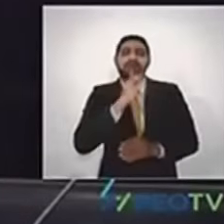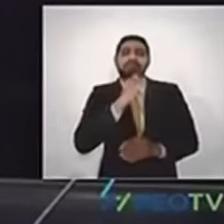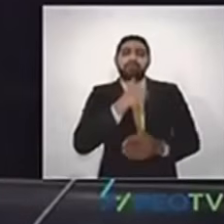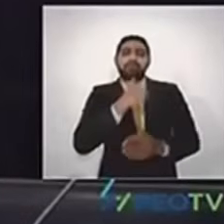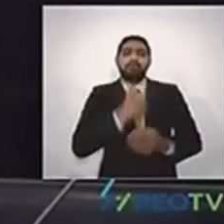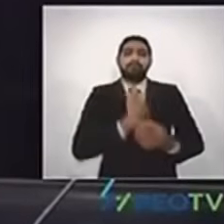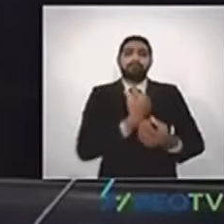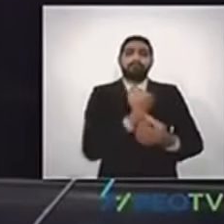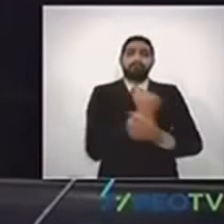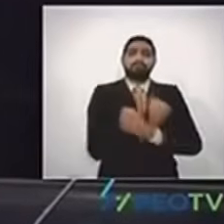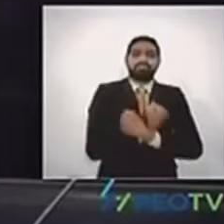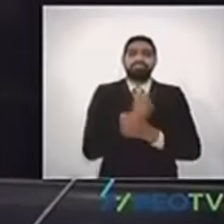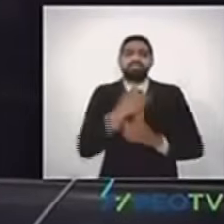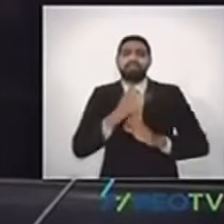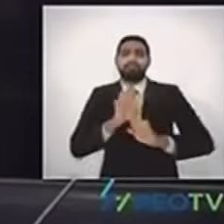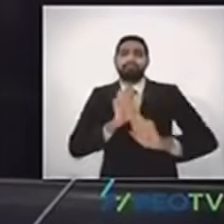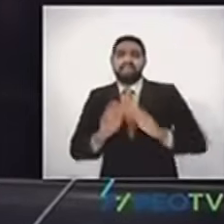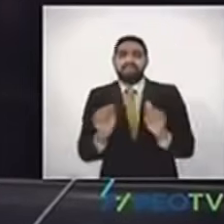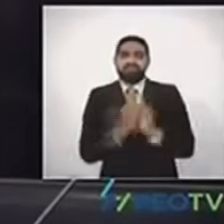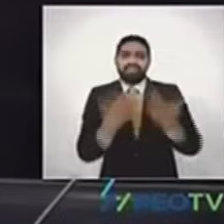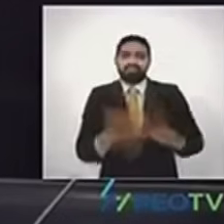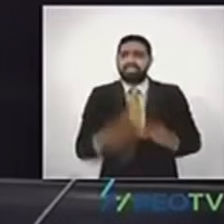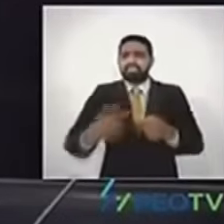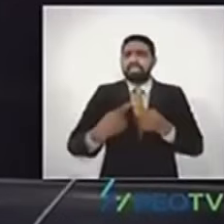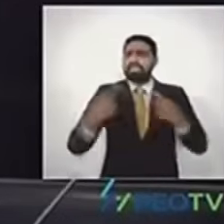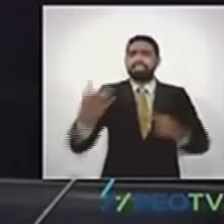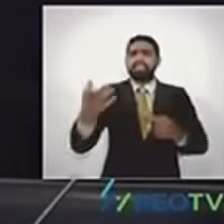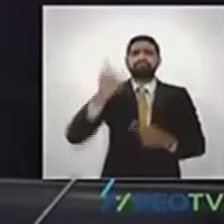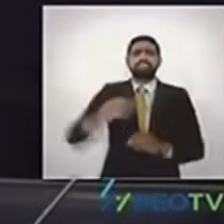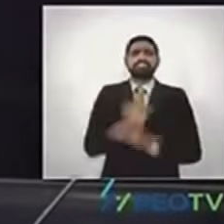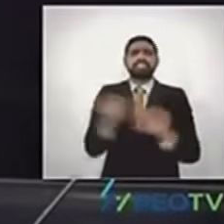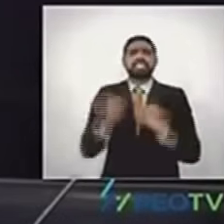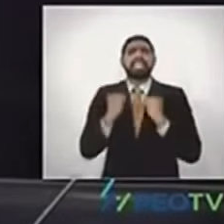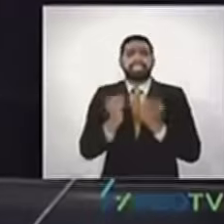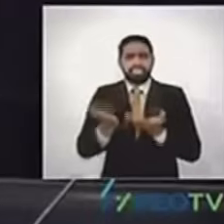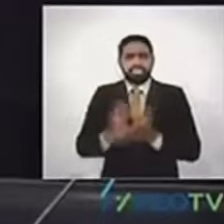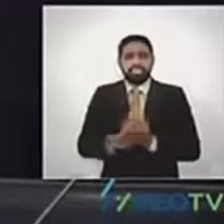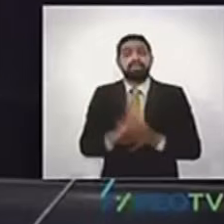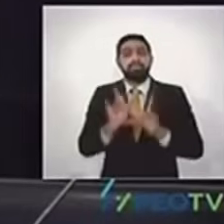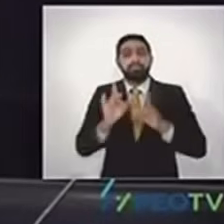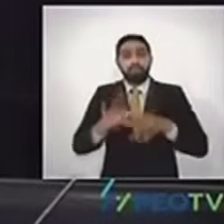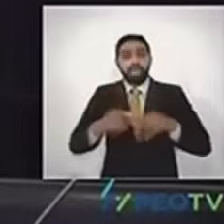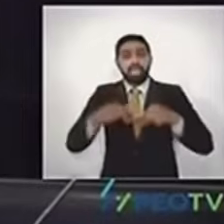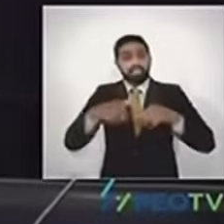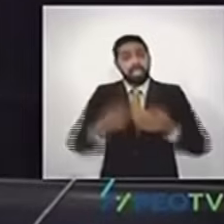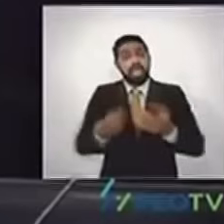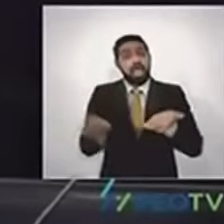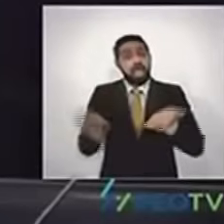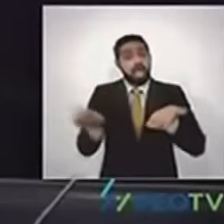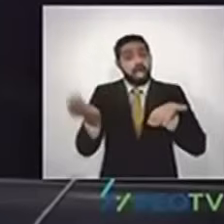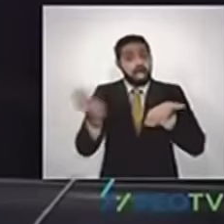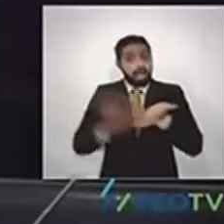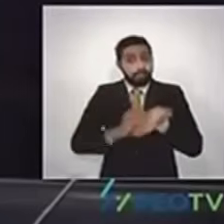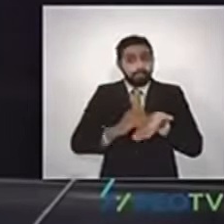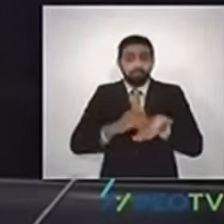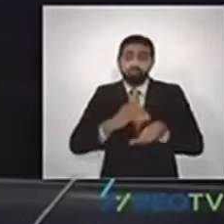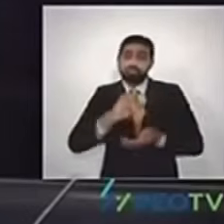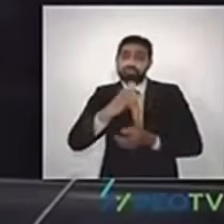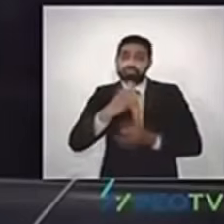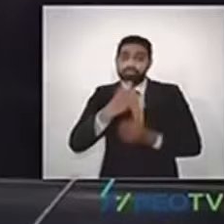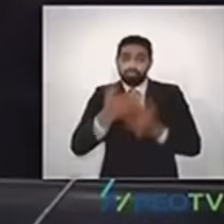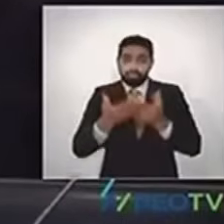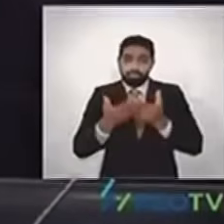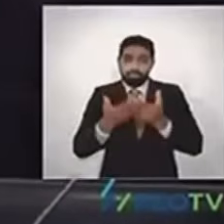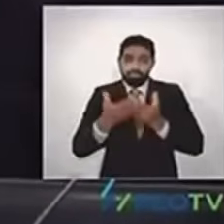another wave of COVID-19 in the country and the country has to be placed under lockdown, the opposition will have to be held responsible for that. The police department that